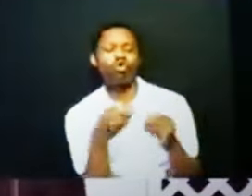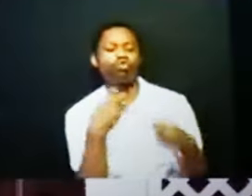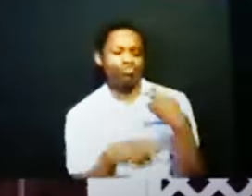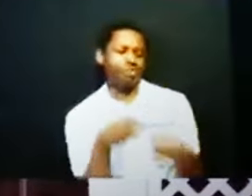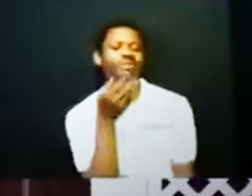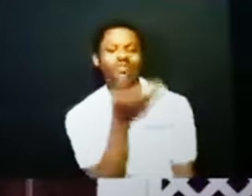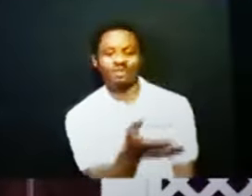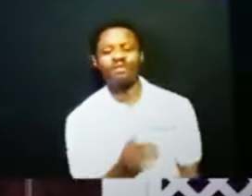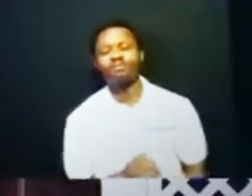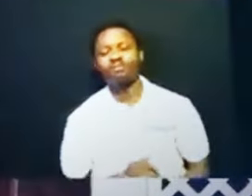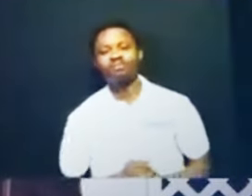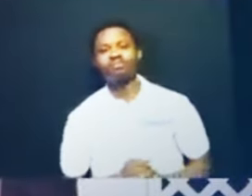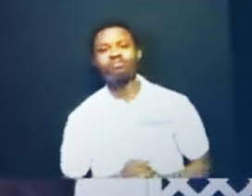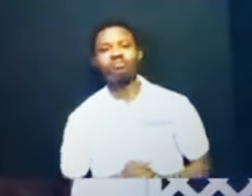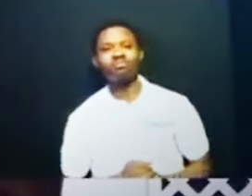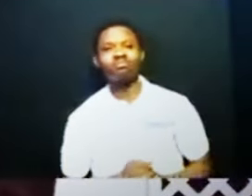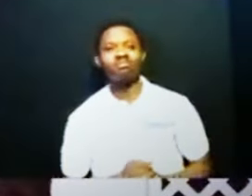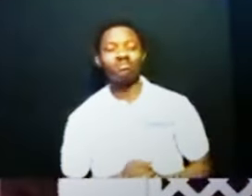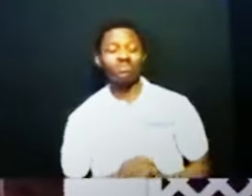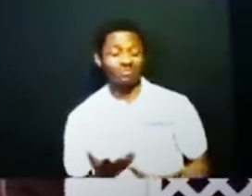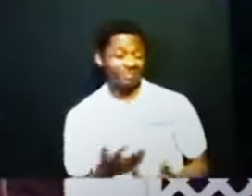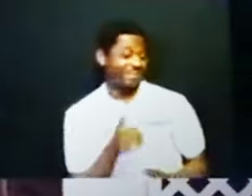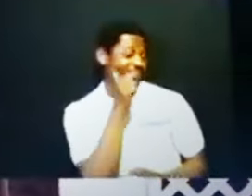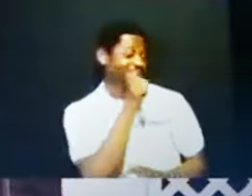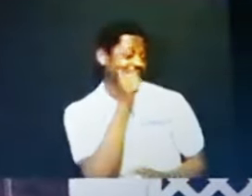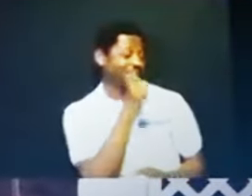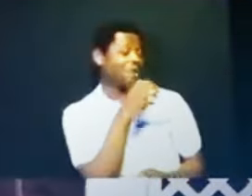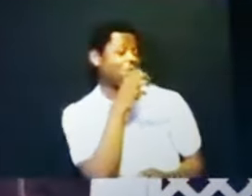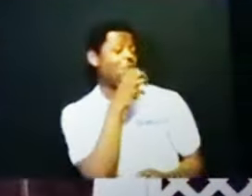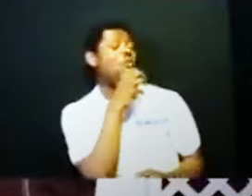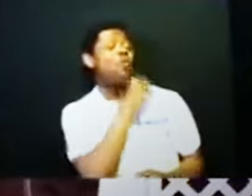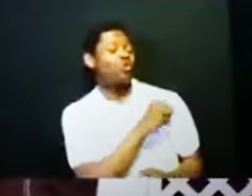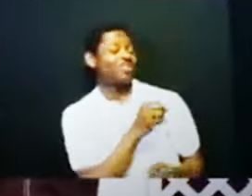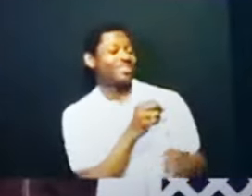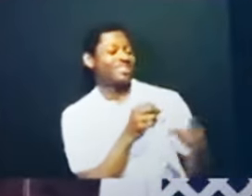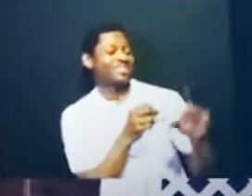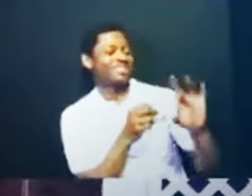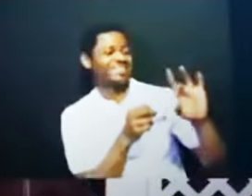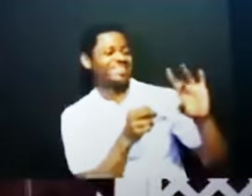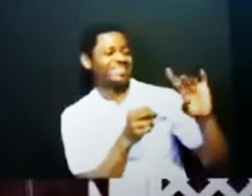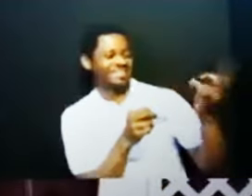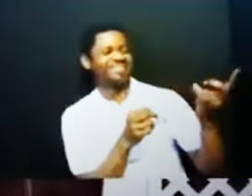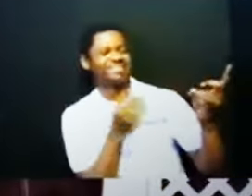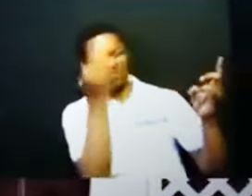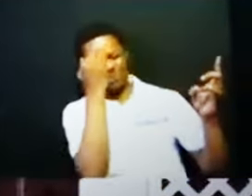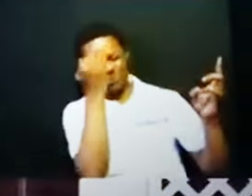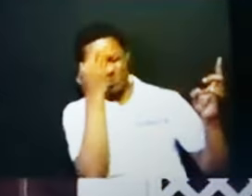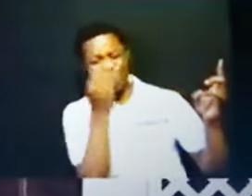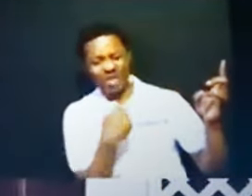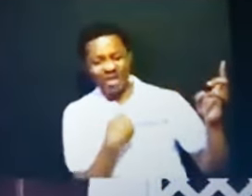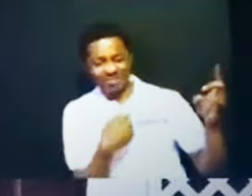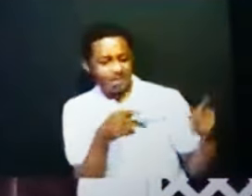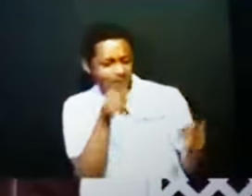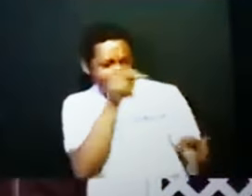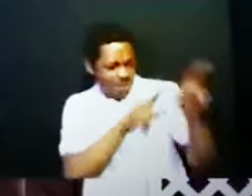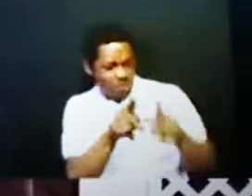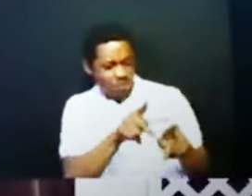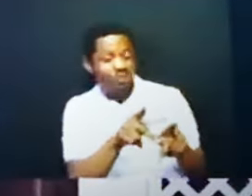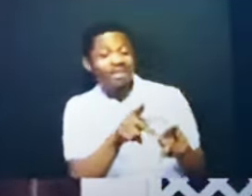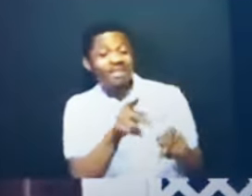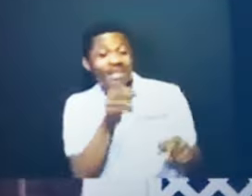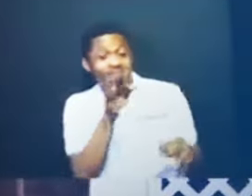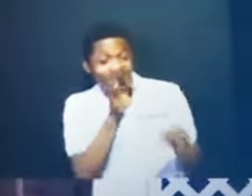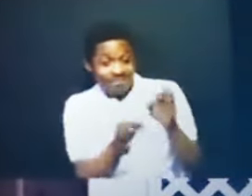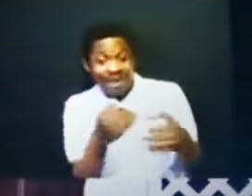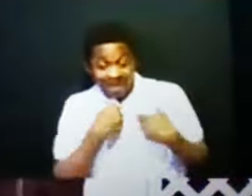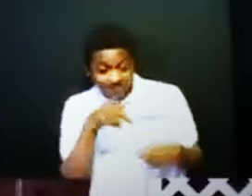Yeah. Yeah. So even 7-year-old girl knows that wherever there are people, there are